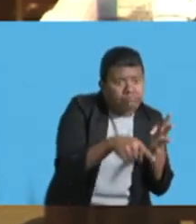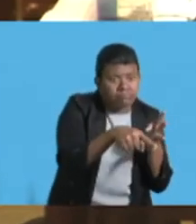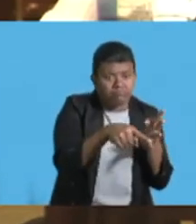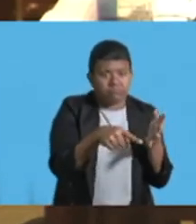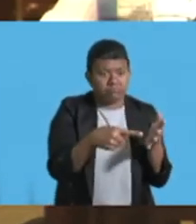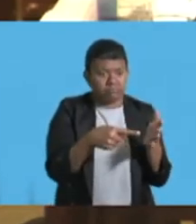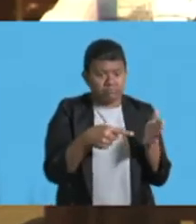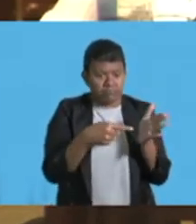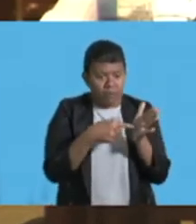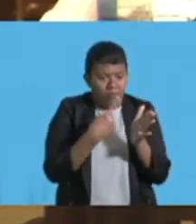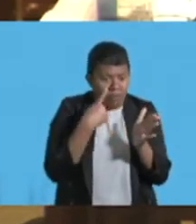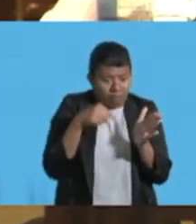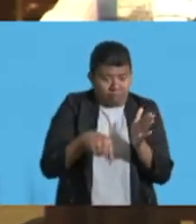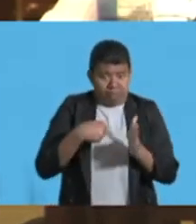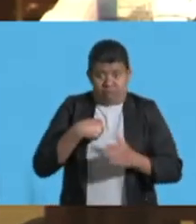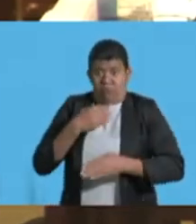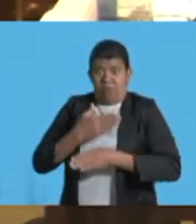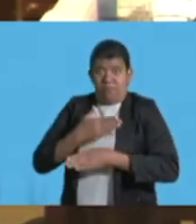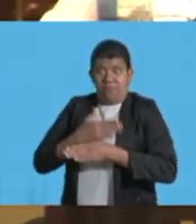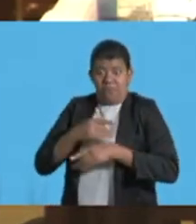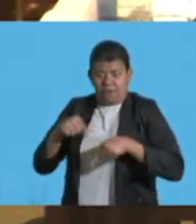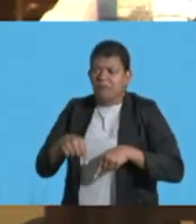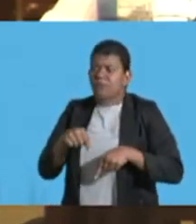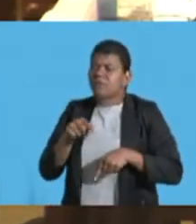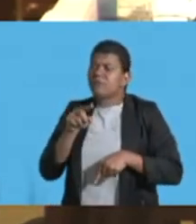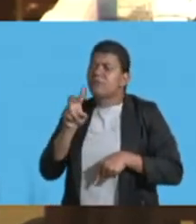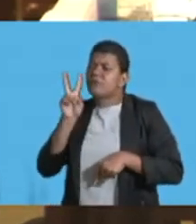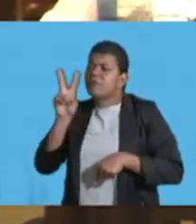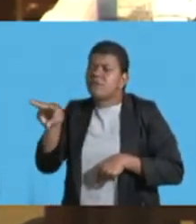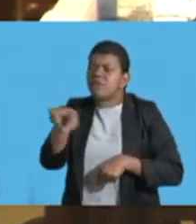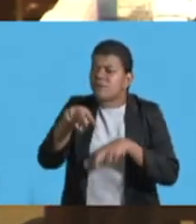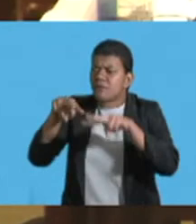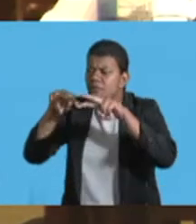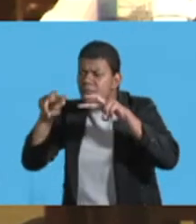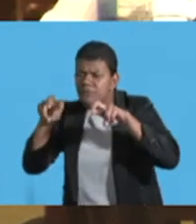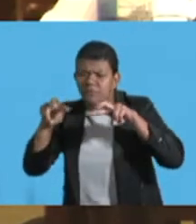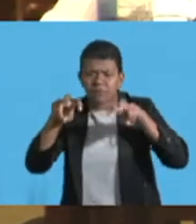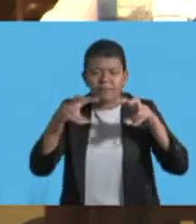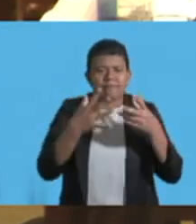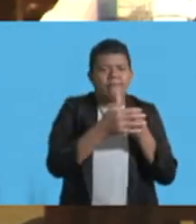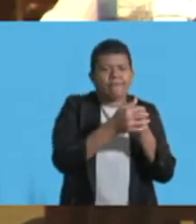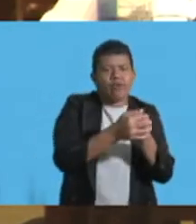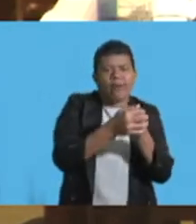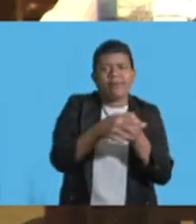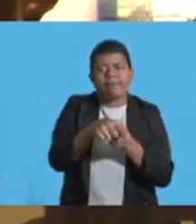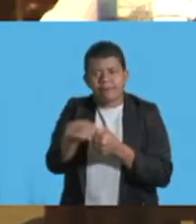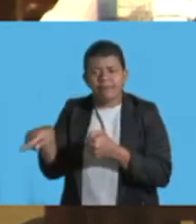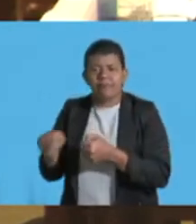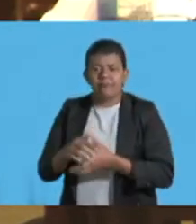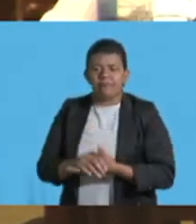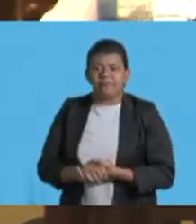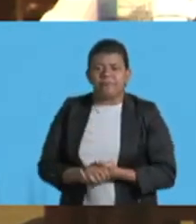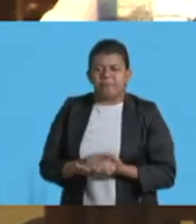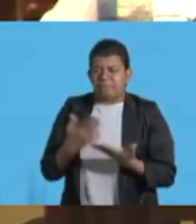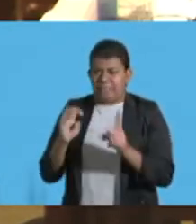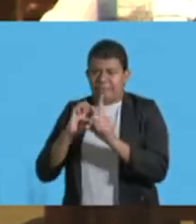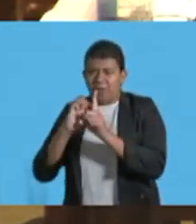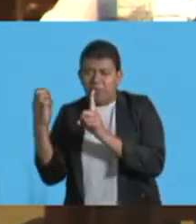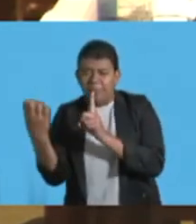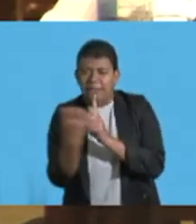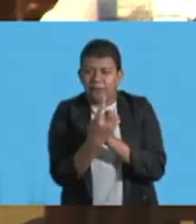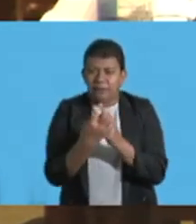of low-cost and user-friendly technologies for water and wastewater treatment system for implementation of rural